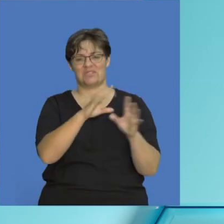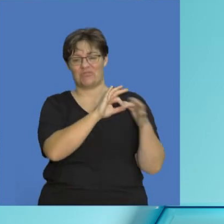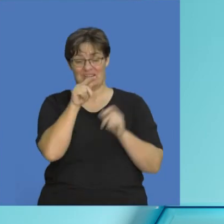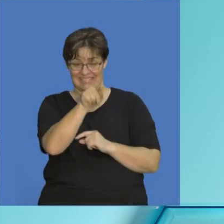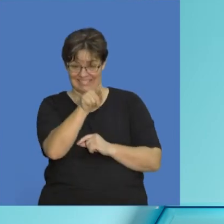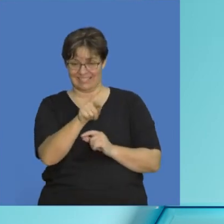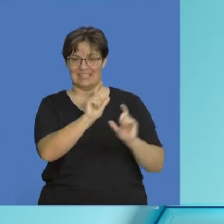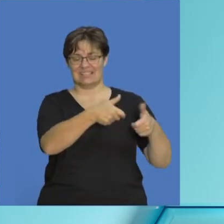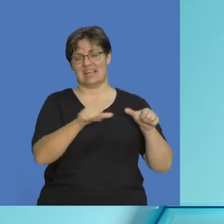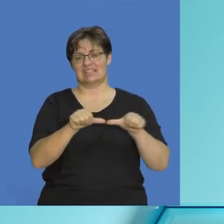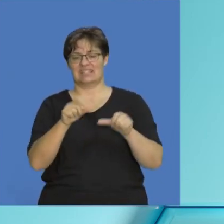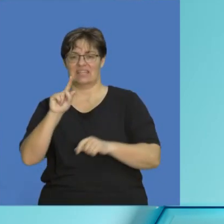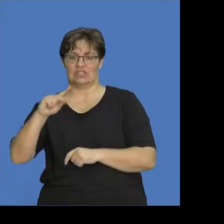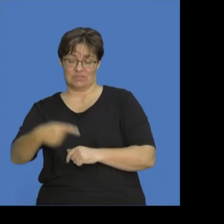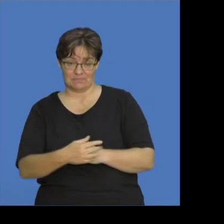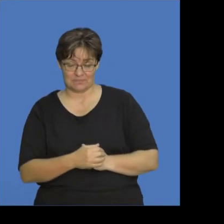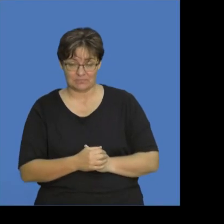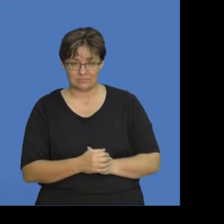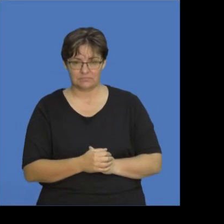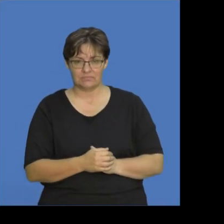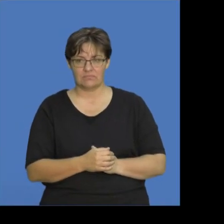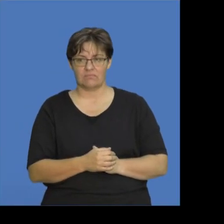makes sense. This is a positive correlation.